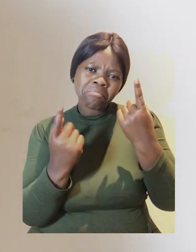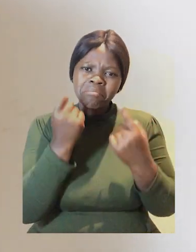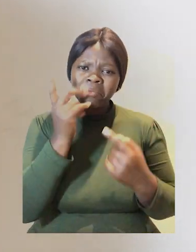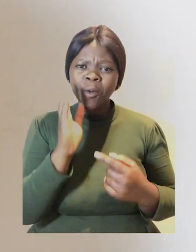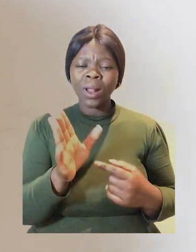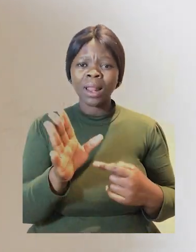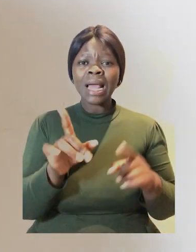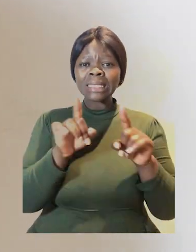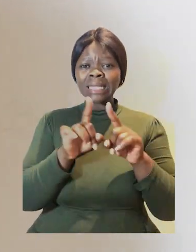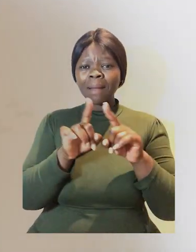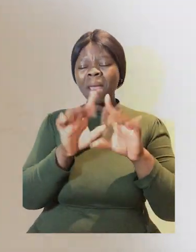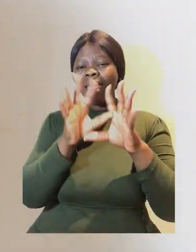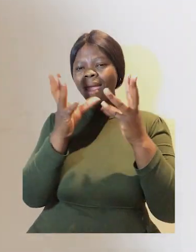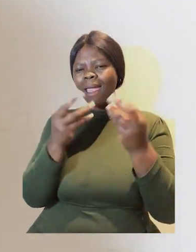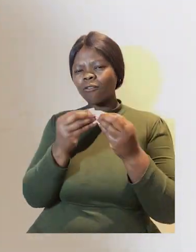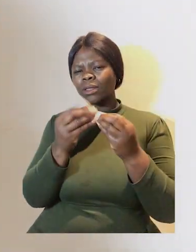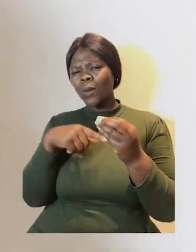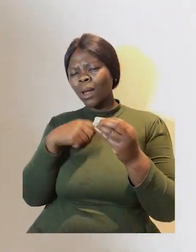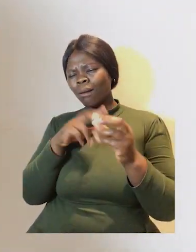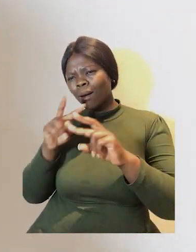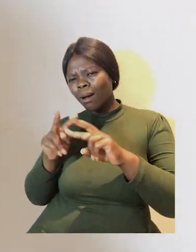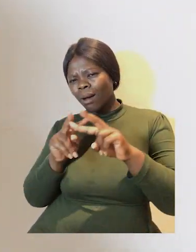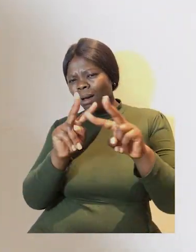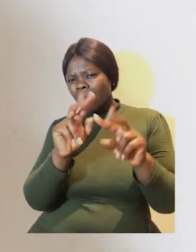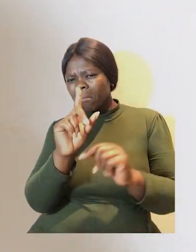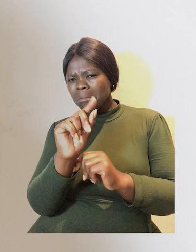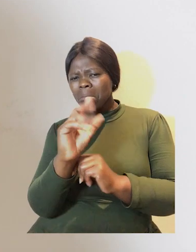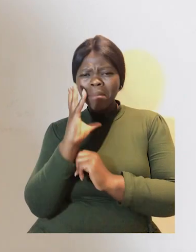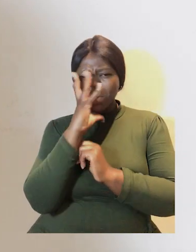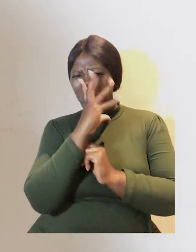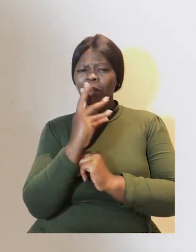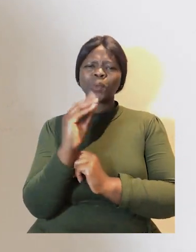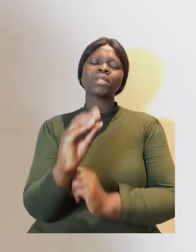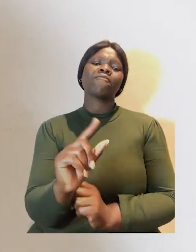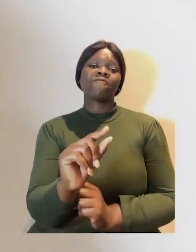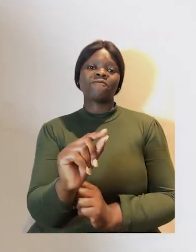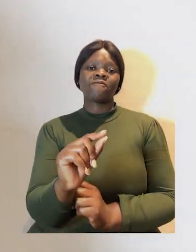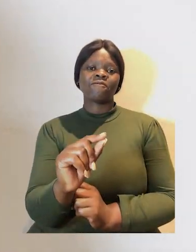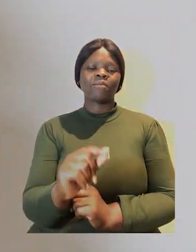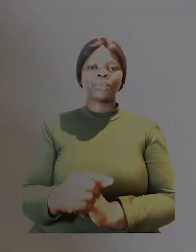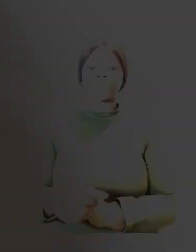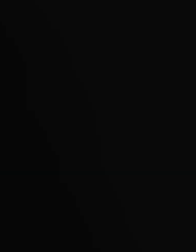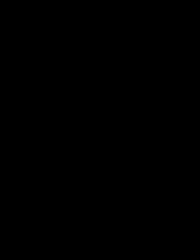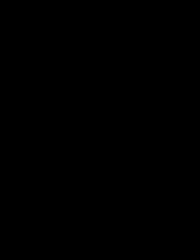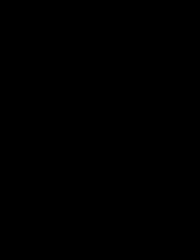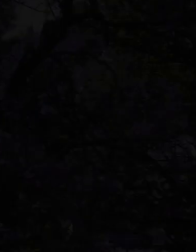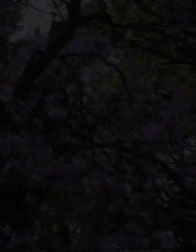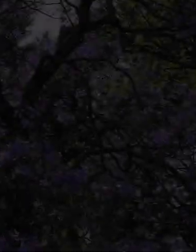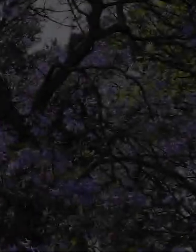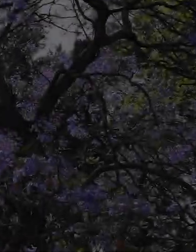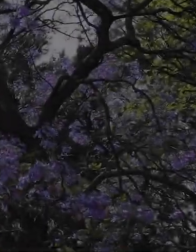things will start to make sense to us. And you start to see beauty in everything.